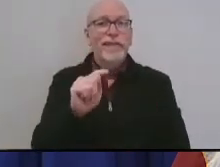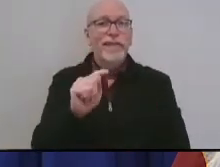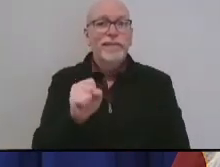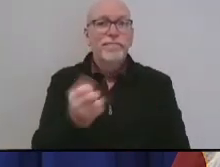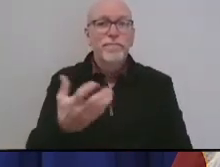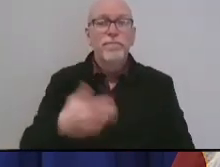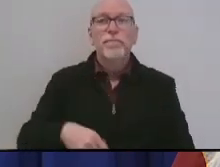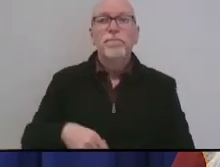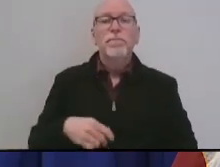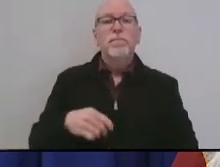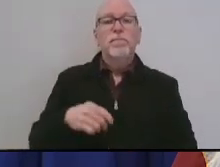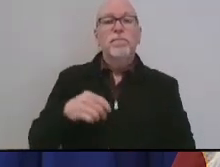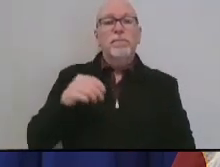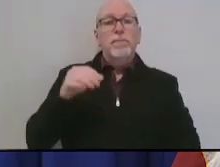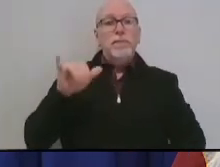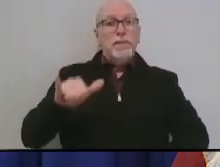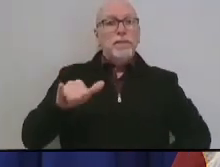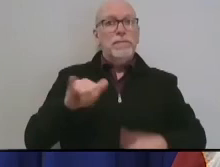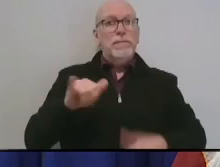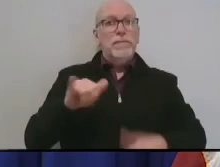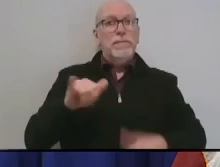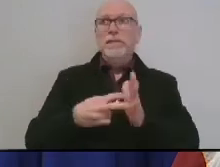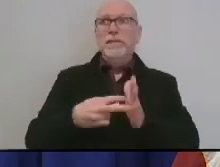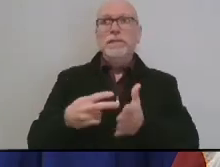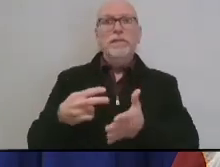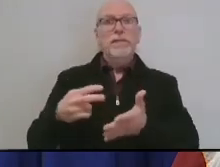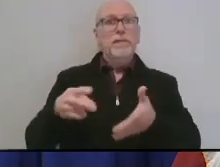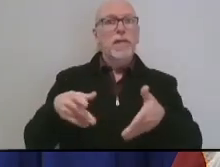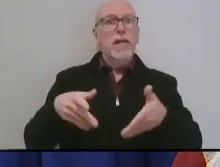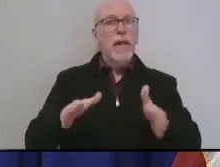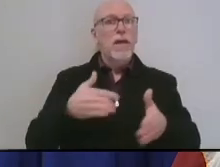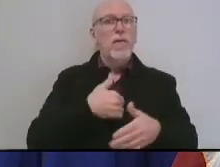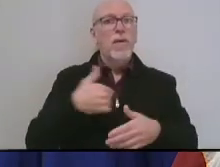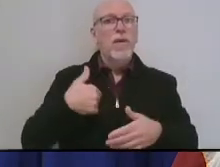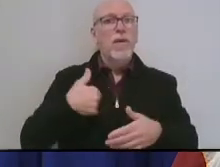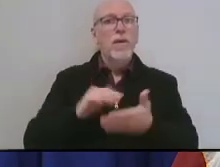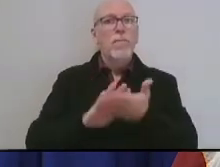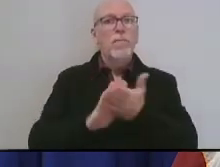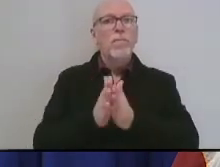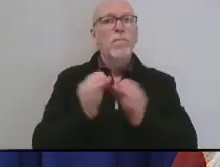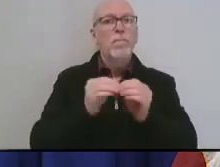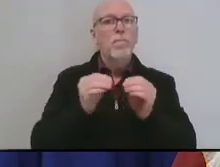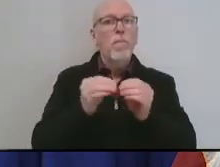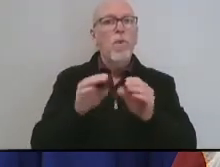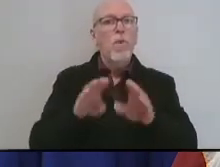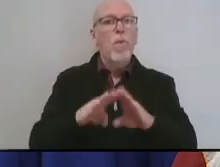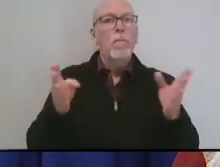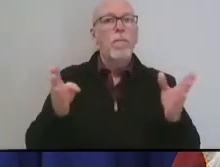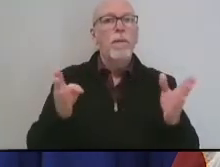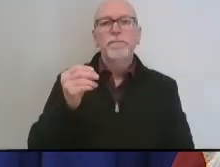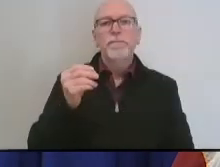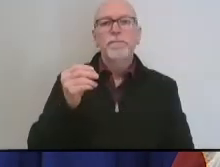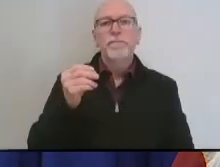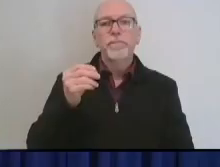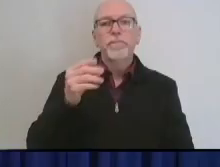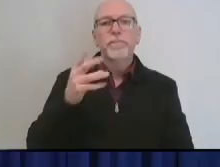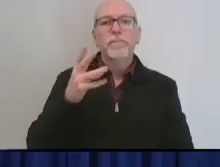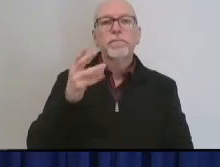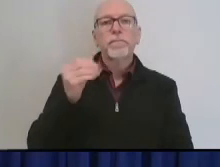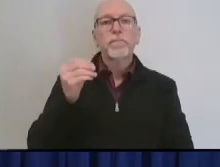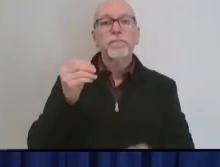that has allowed us to be more open than, in a long time or so,